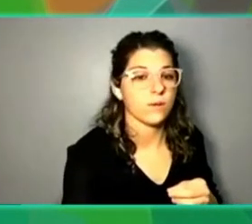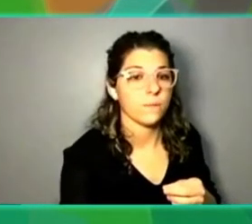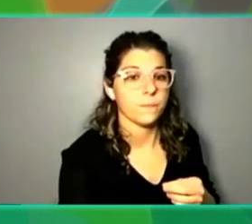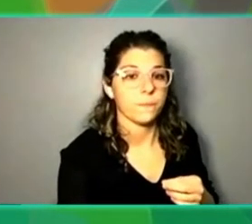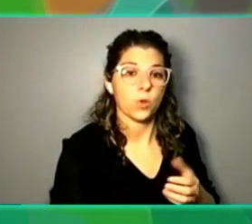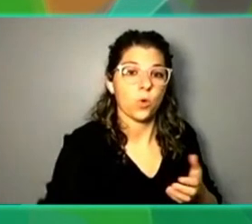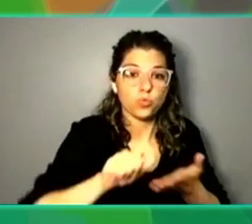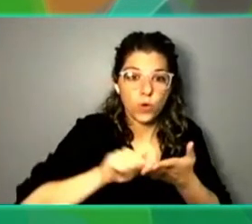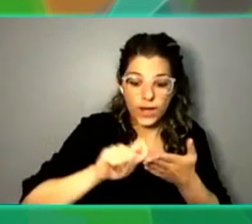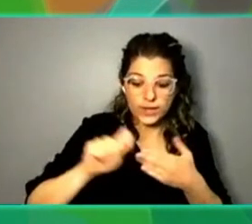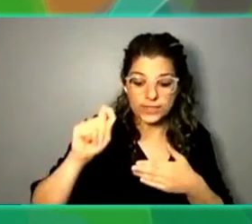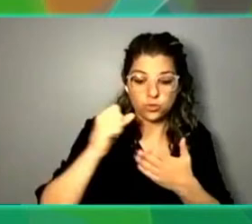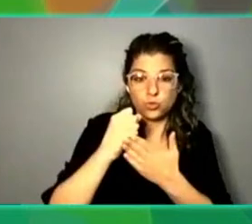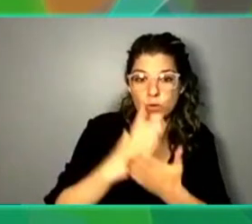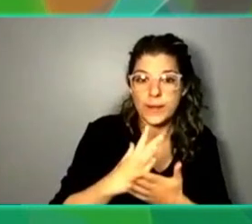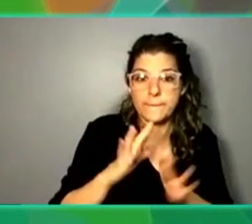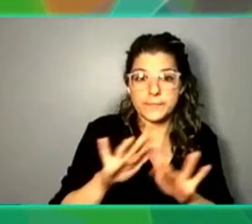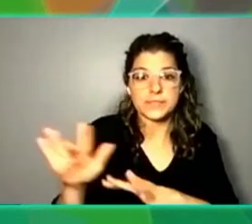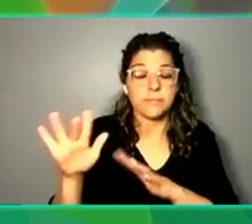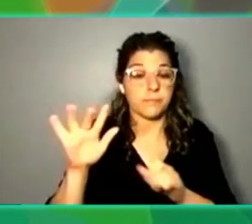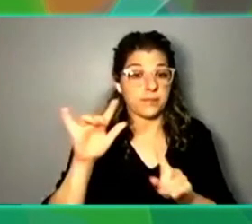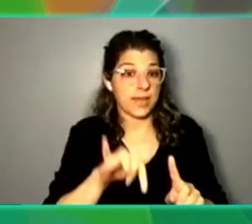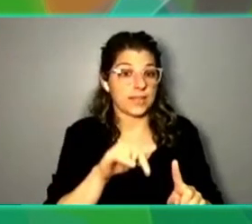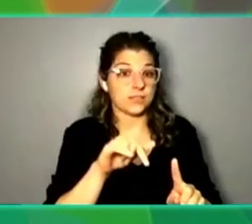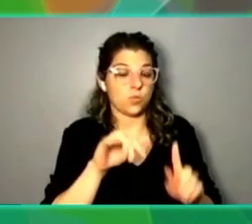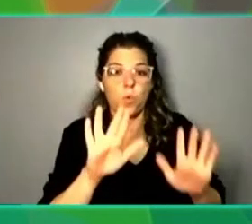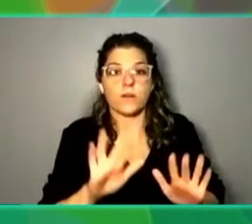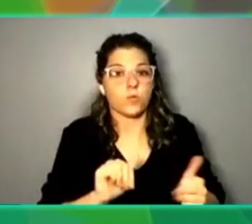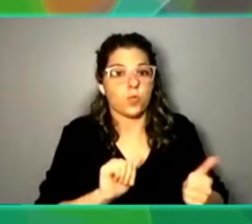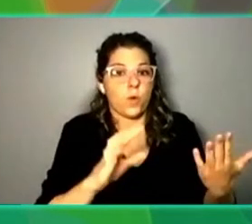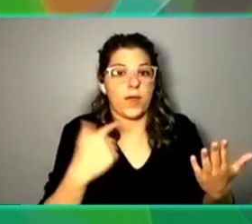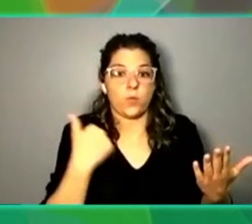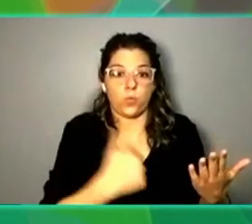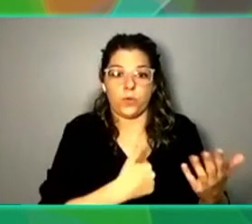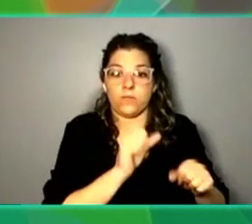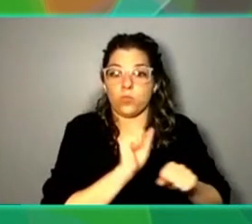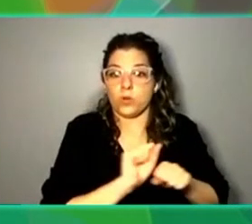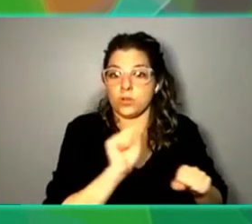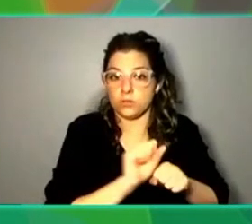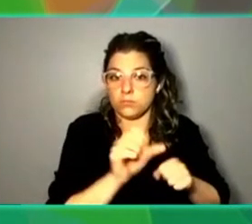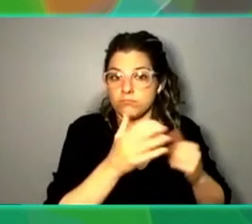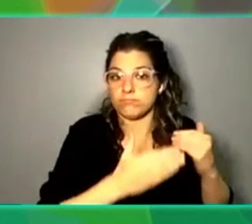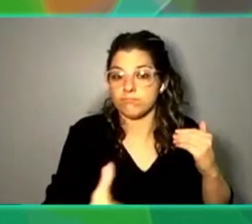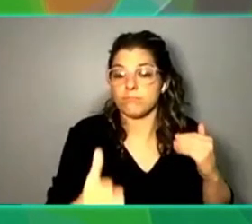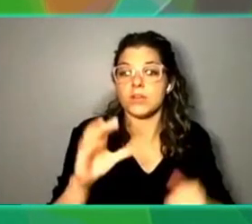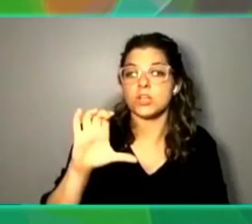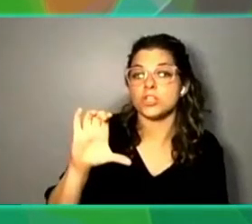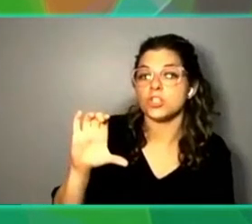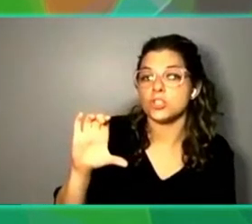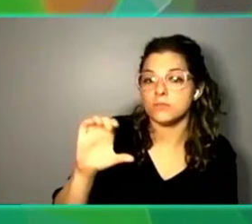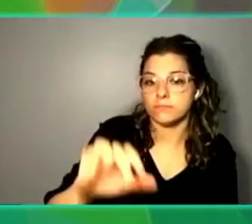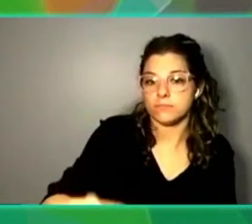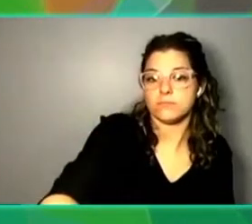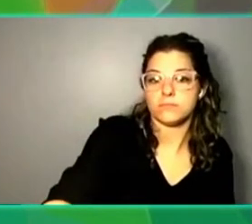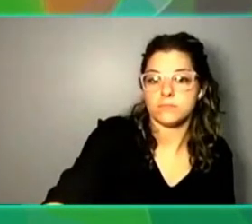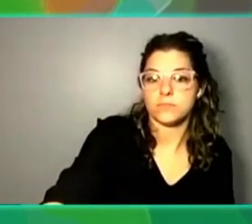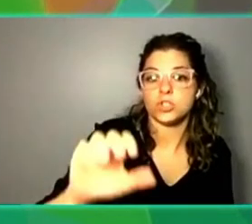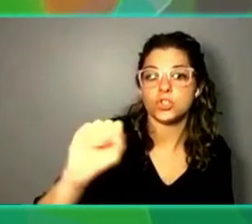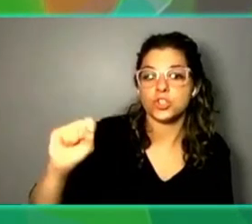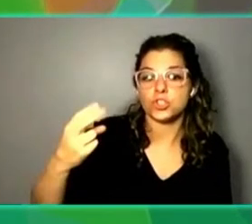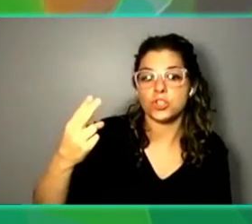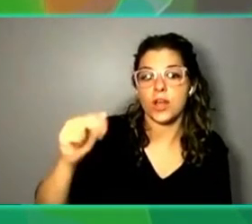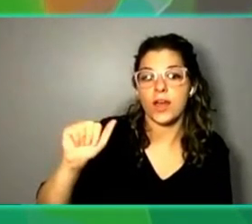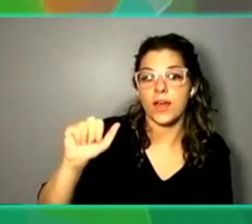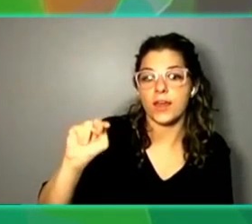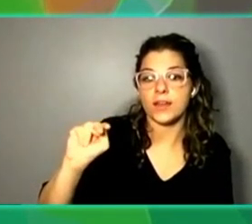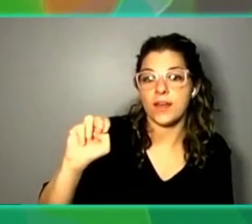way. But that's been the wonderful way that we've been able to work. But Shawnelle, in terms of how we write our stories, you